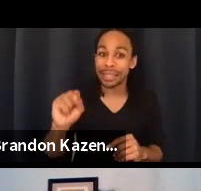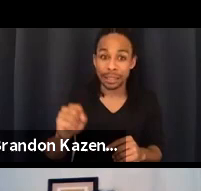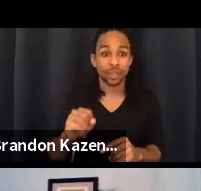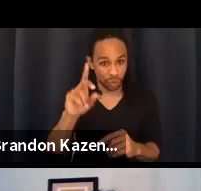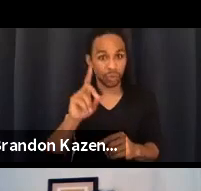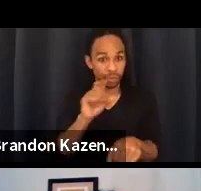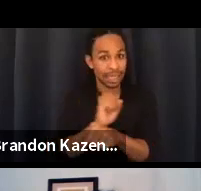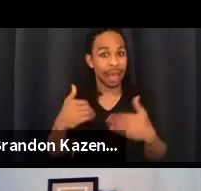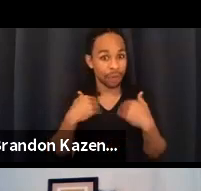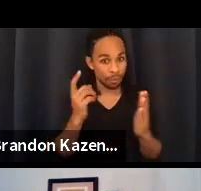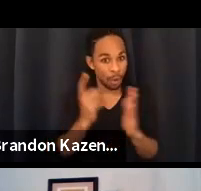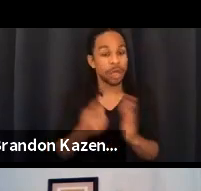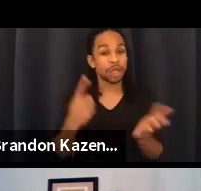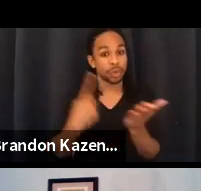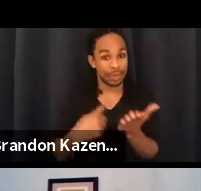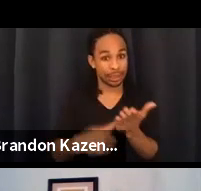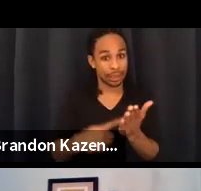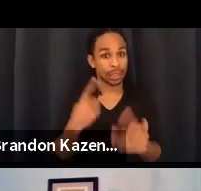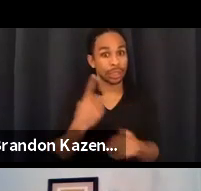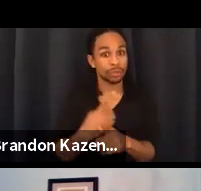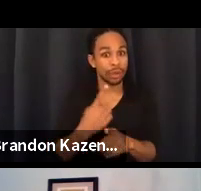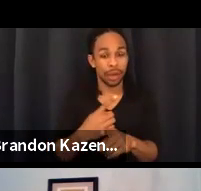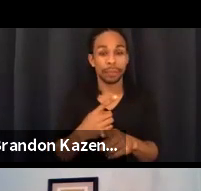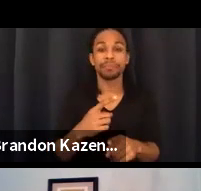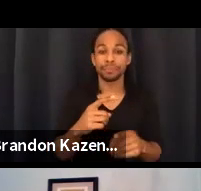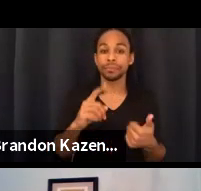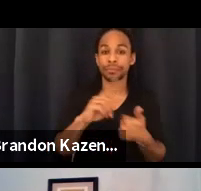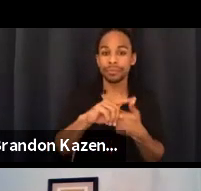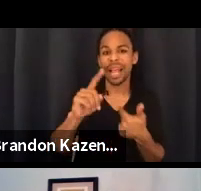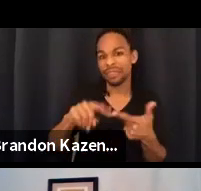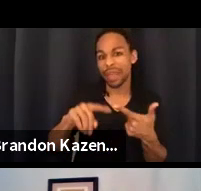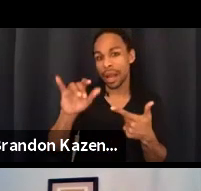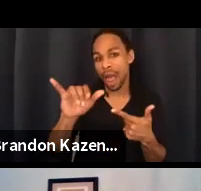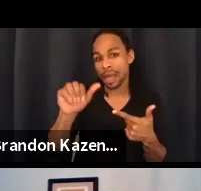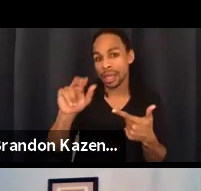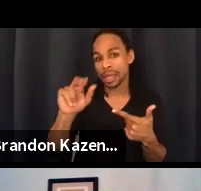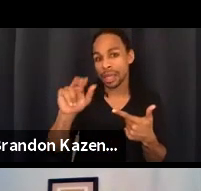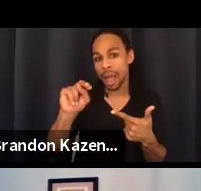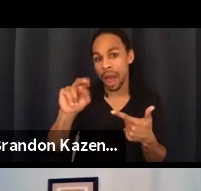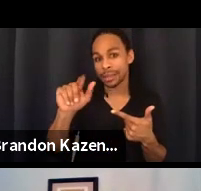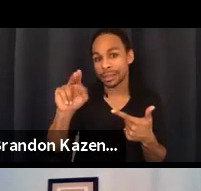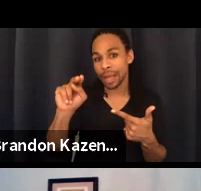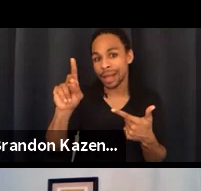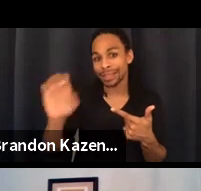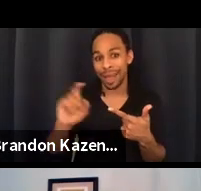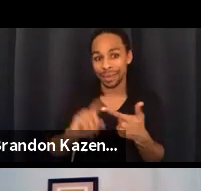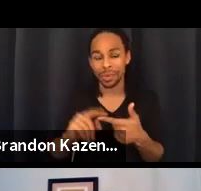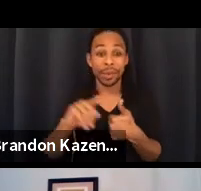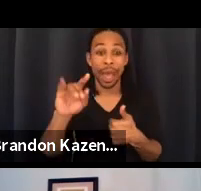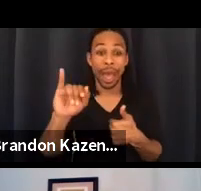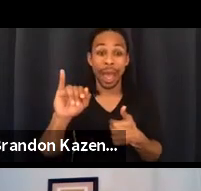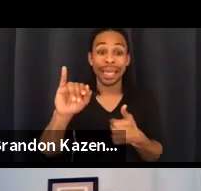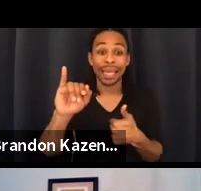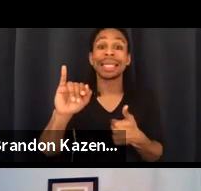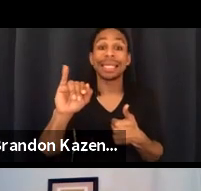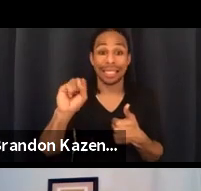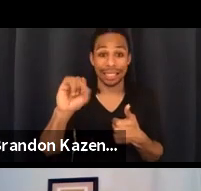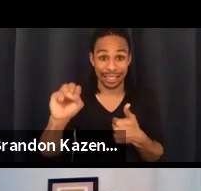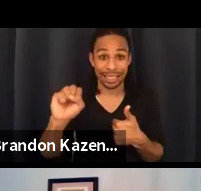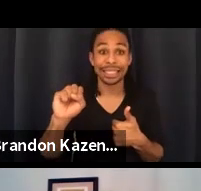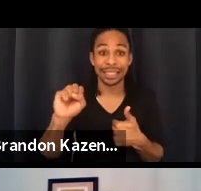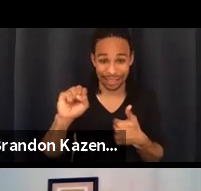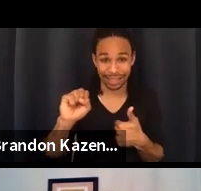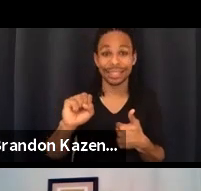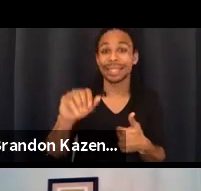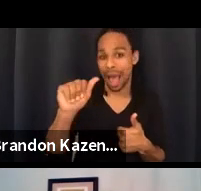then Yantande. Hi everyone, my name is Isis Avalos. I am, yes, no, it's fine.